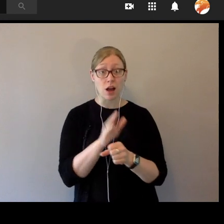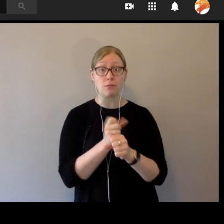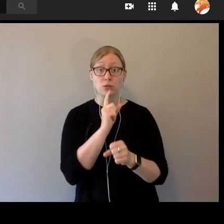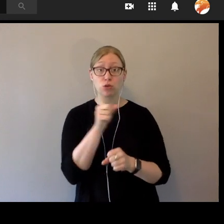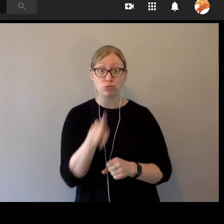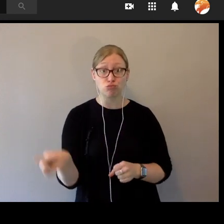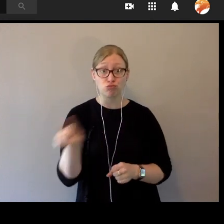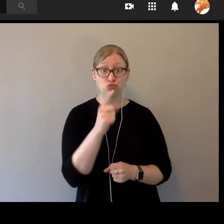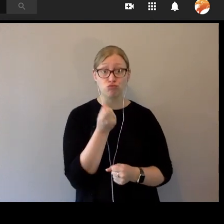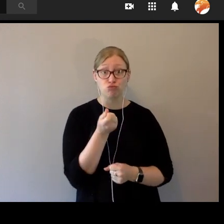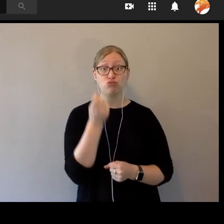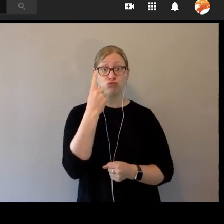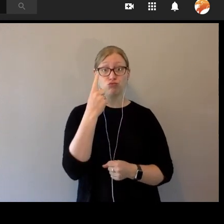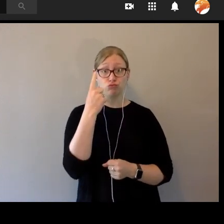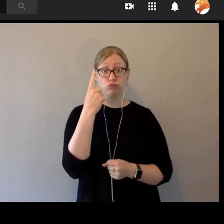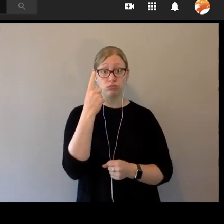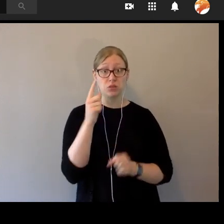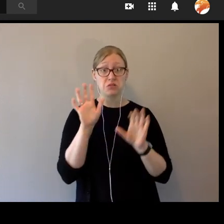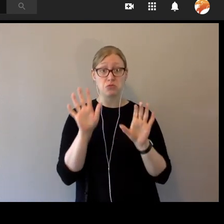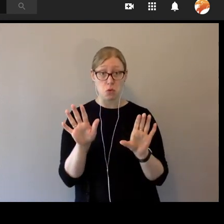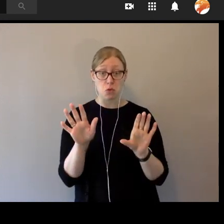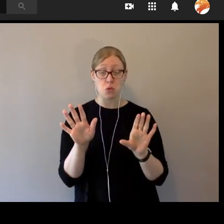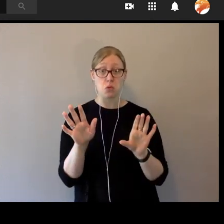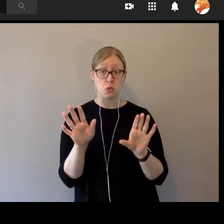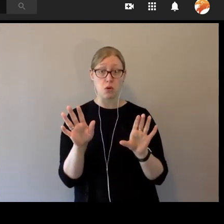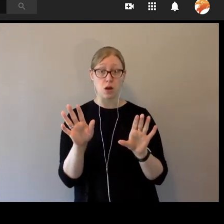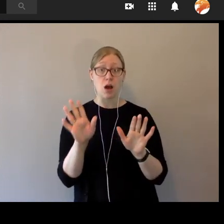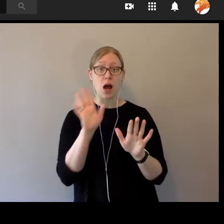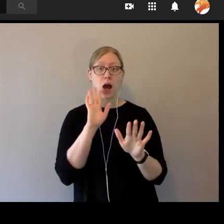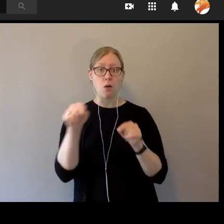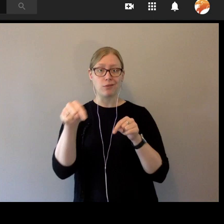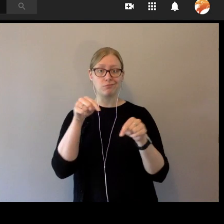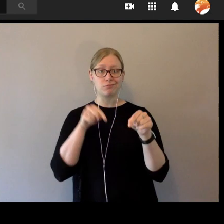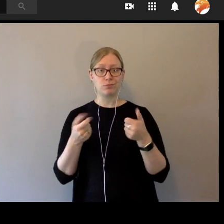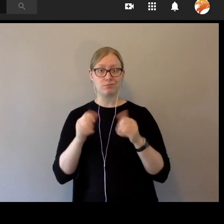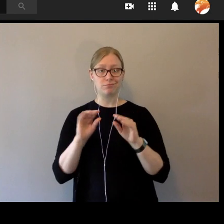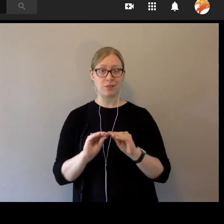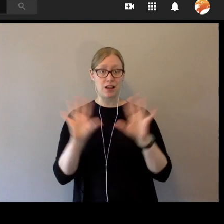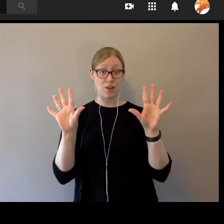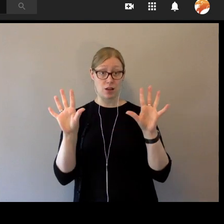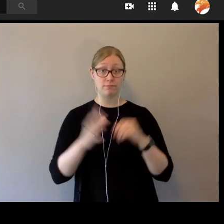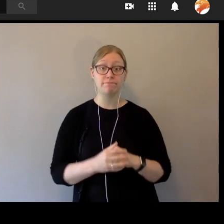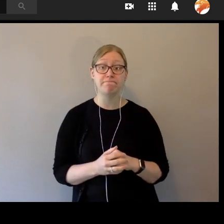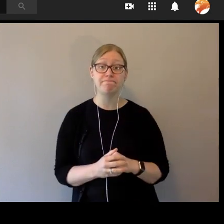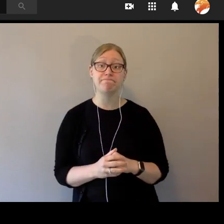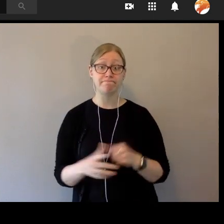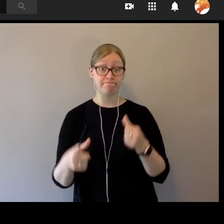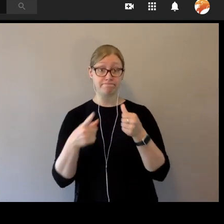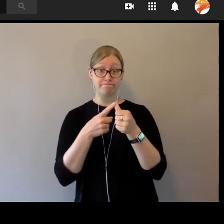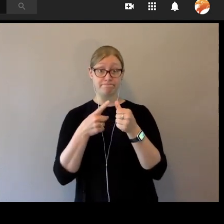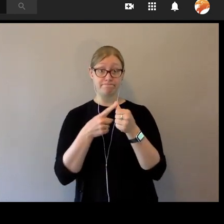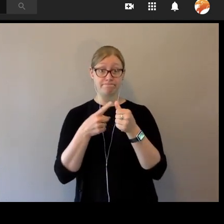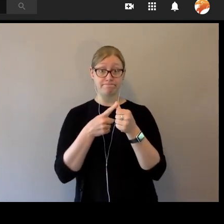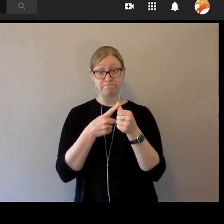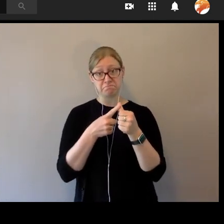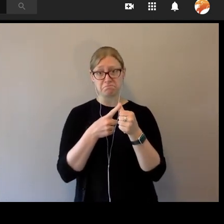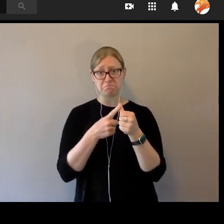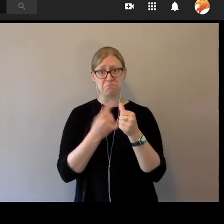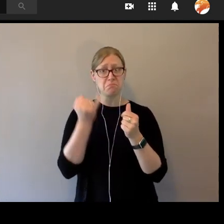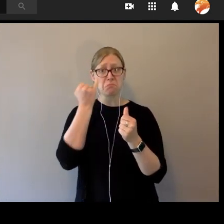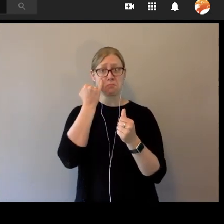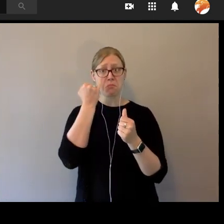that you understood. And so I'm going to see if I can clarify things. So the first thing is that, if I have